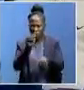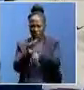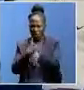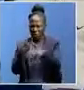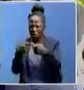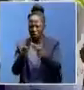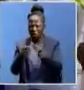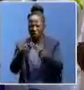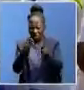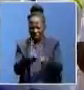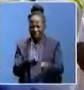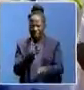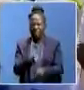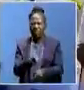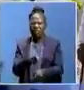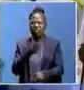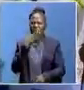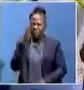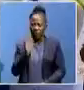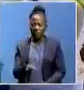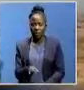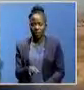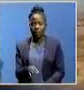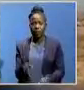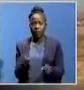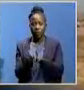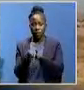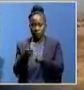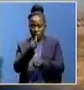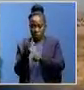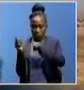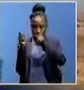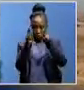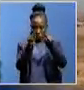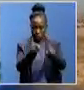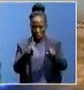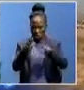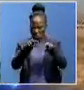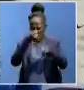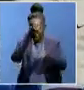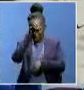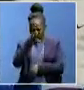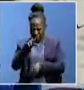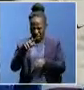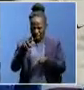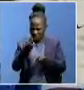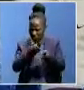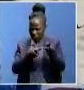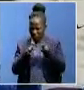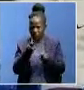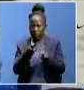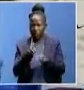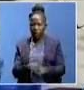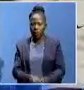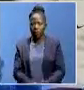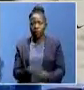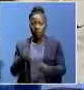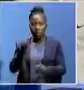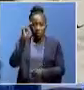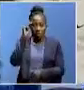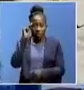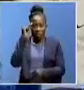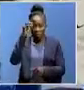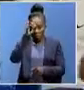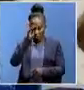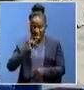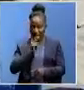just ugly. The mines minister was at KCM to check on the status of the mine. As the Minister of Mines, we are